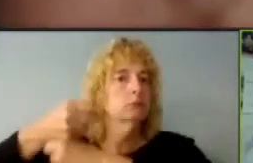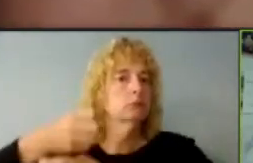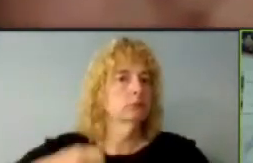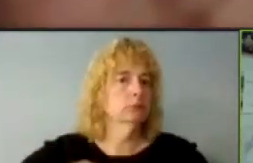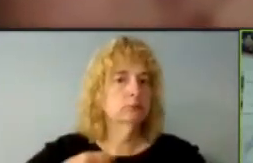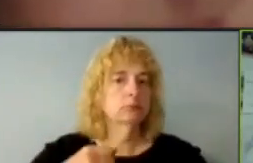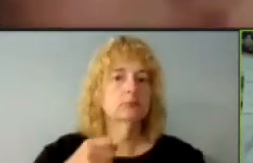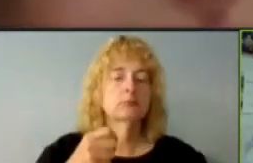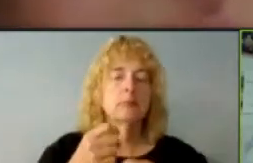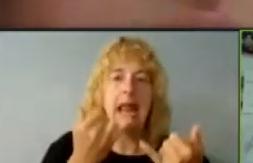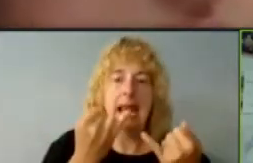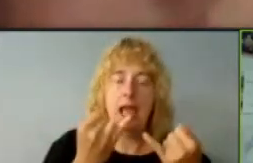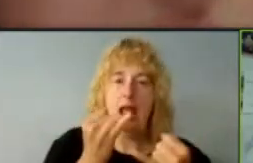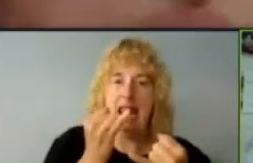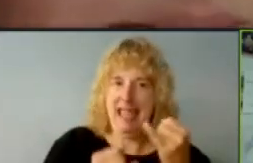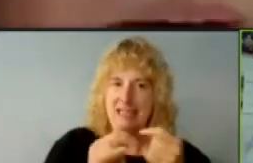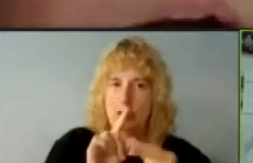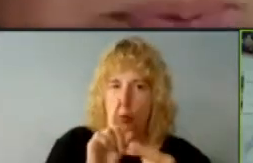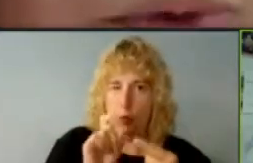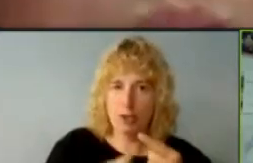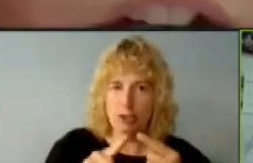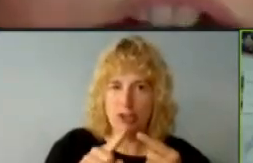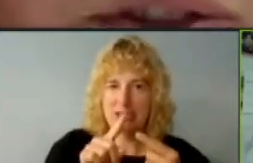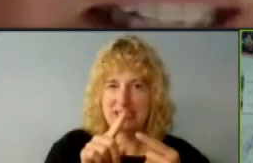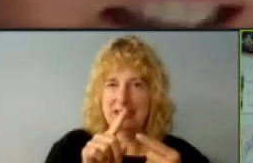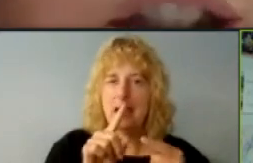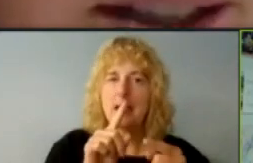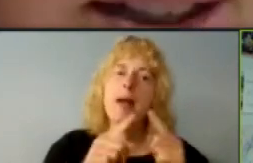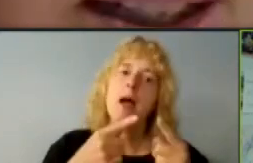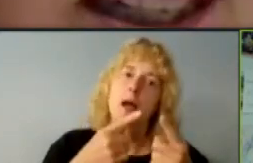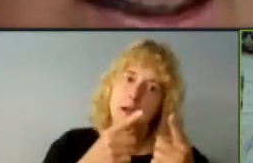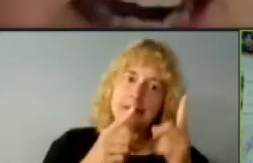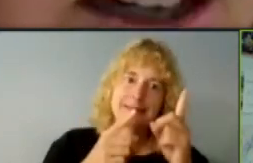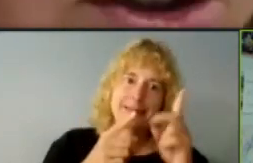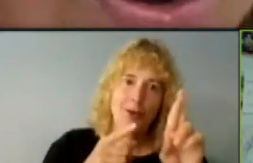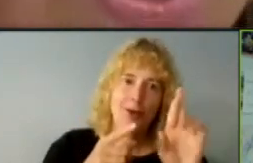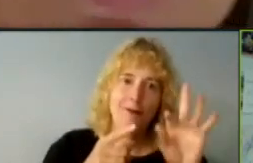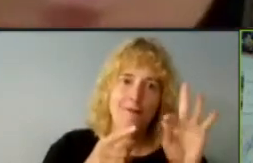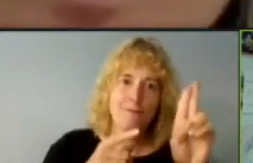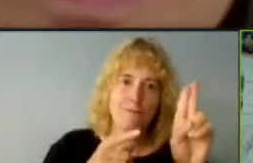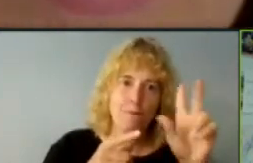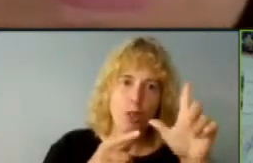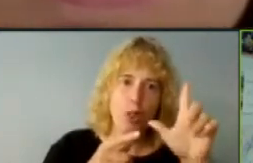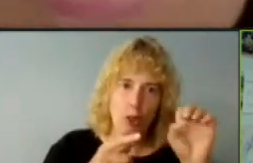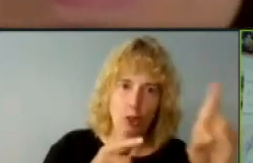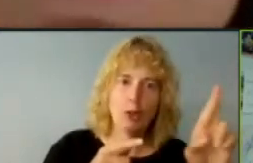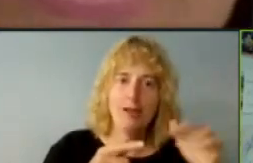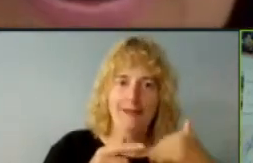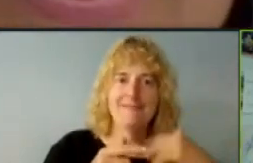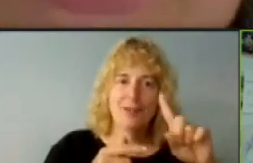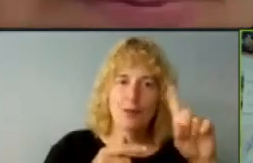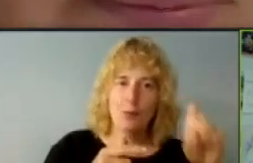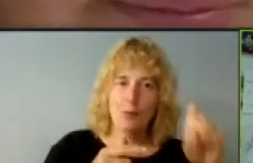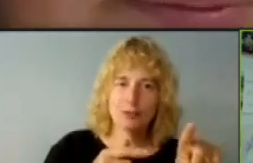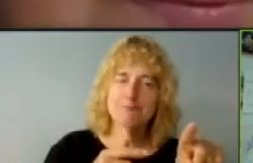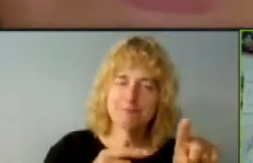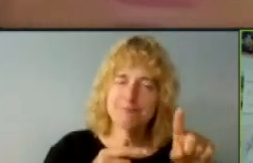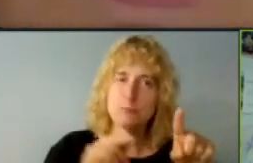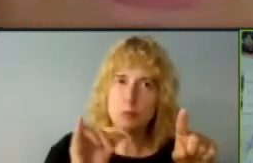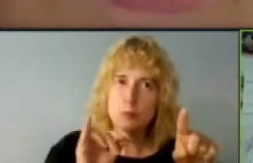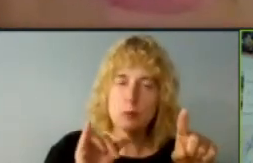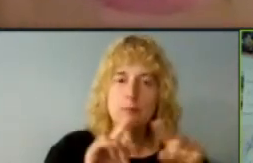want to get to Dr. Fuller's question, but which infectious disease doctors consulted on the state plan?